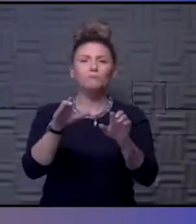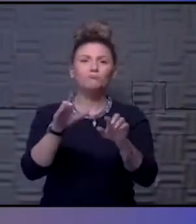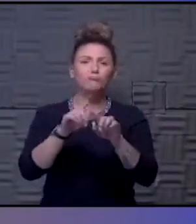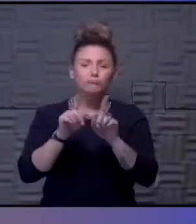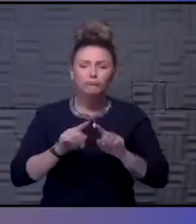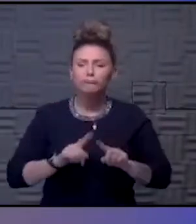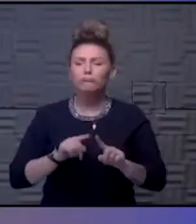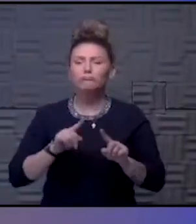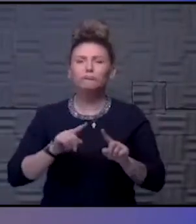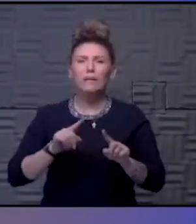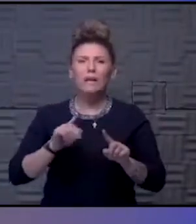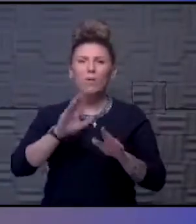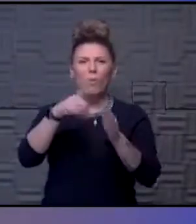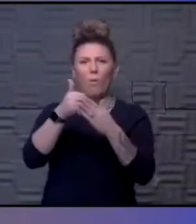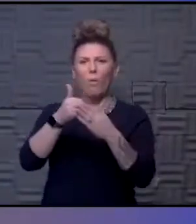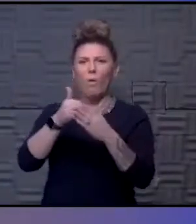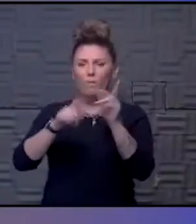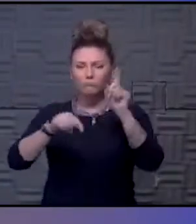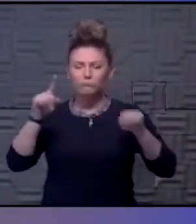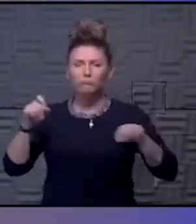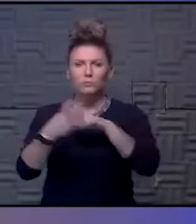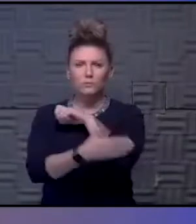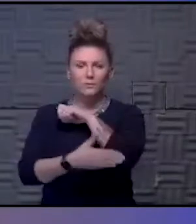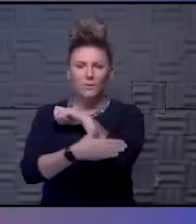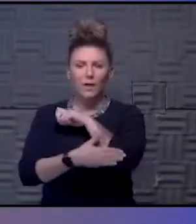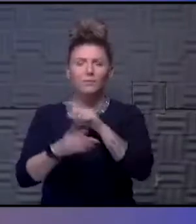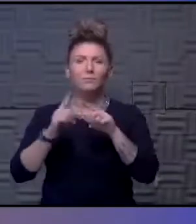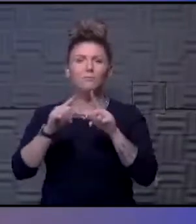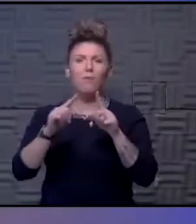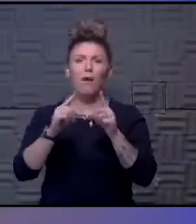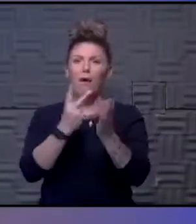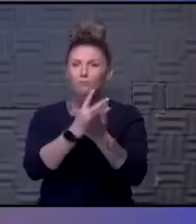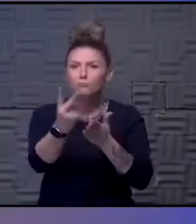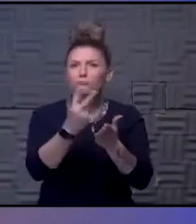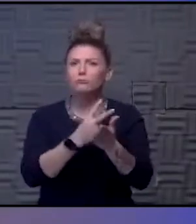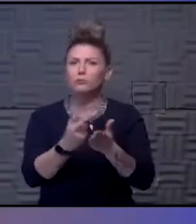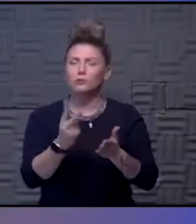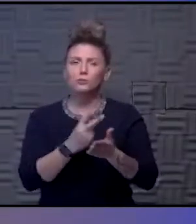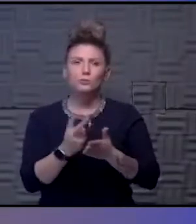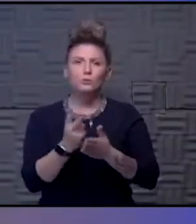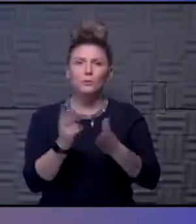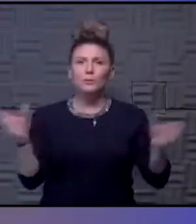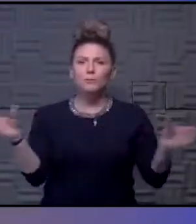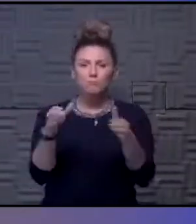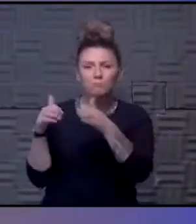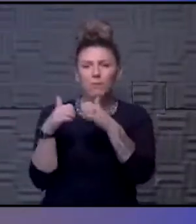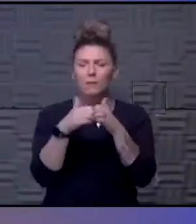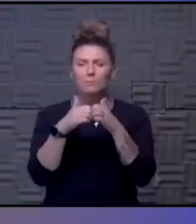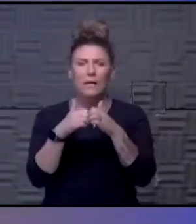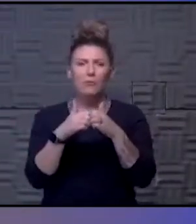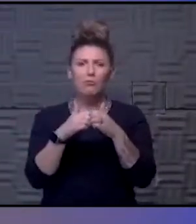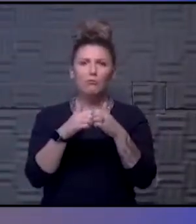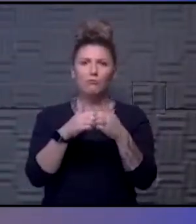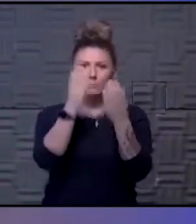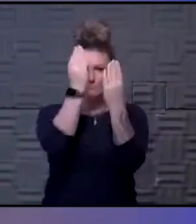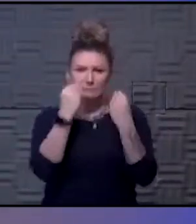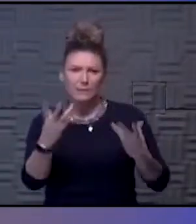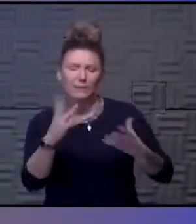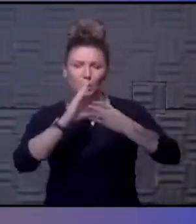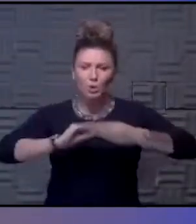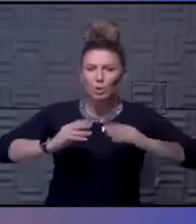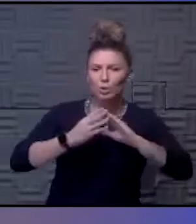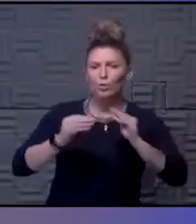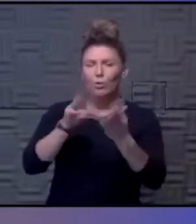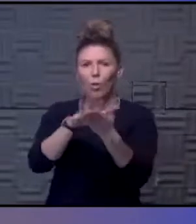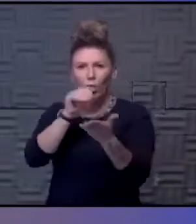10 counties, but we come together every other week and share our stories, best practices, and we learn from each other and hopefully translate the